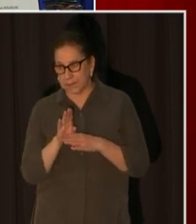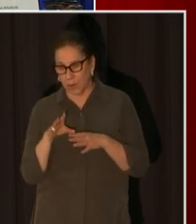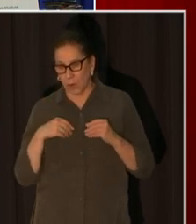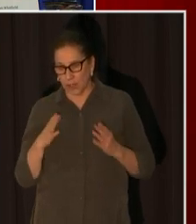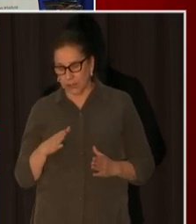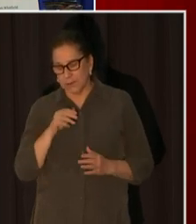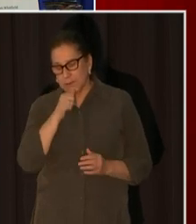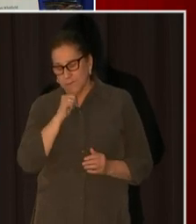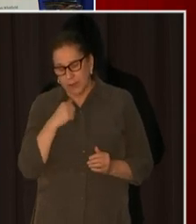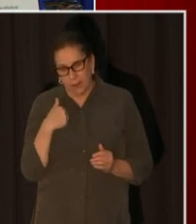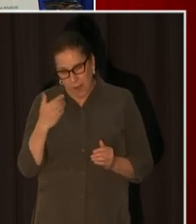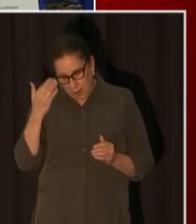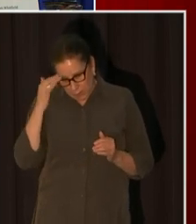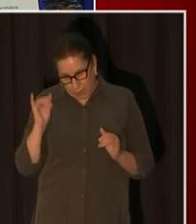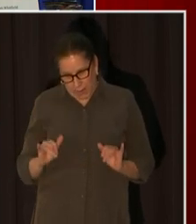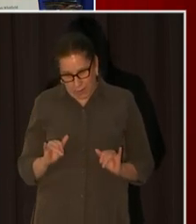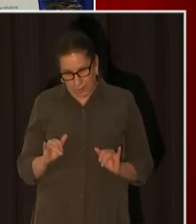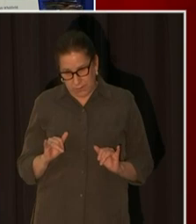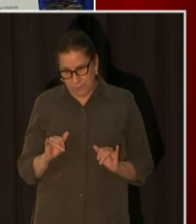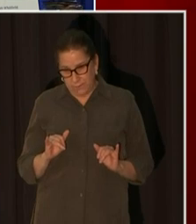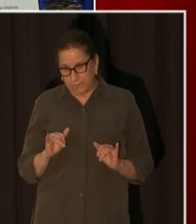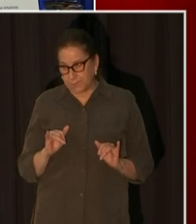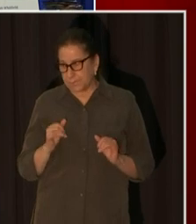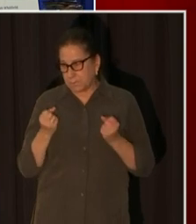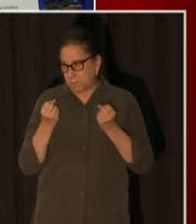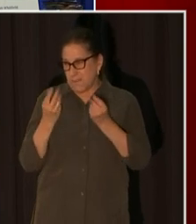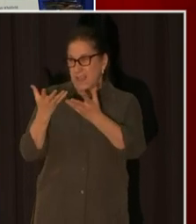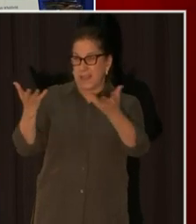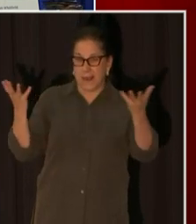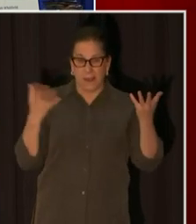to go ahead and submit an application.